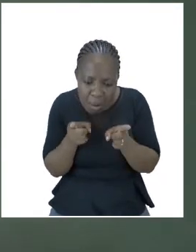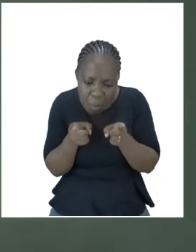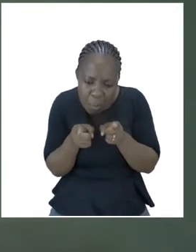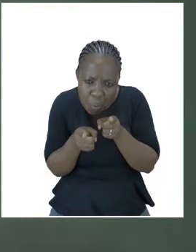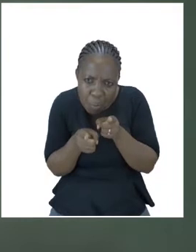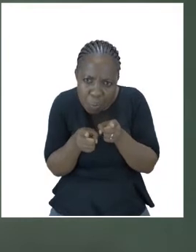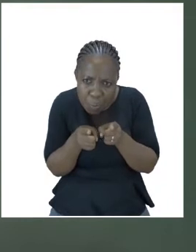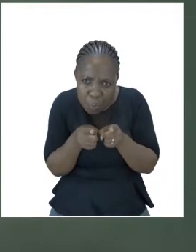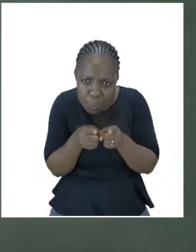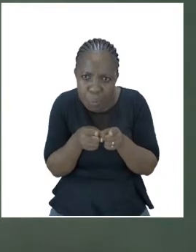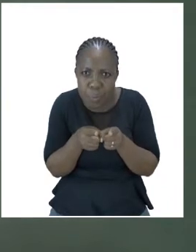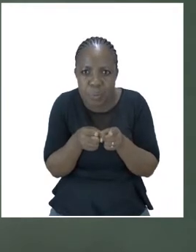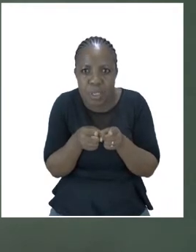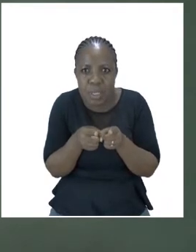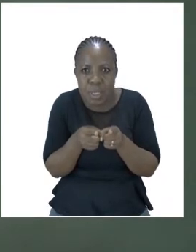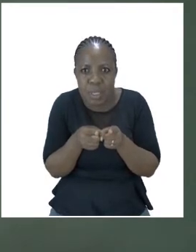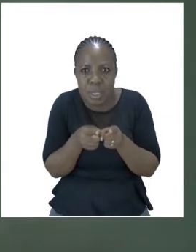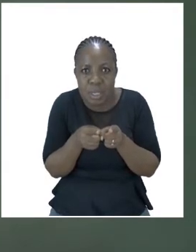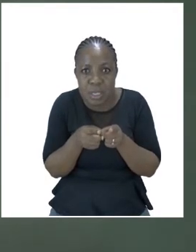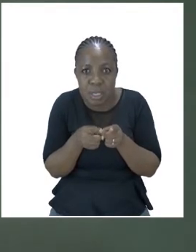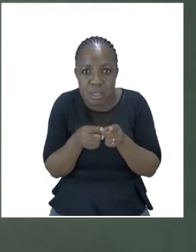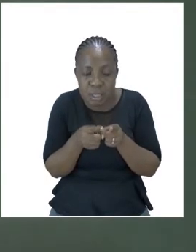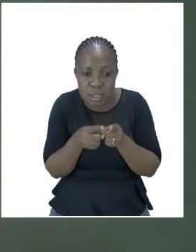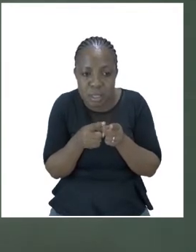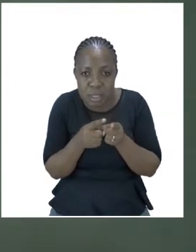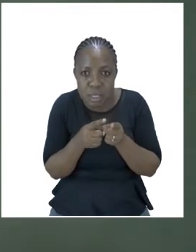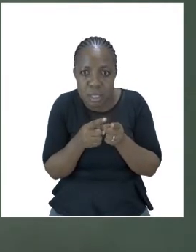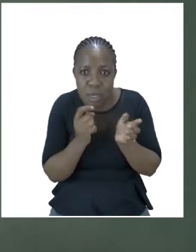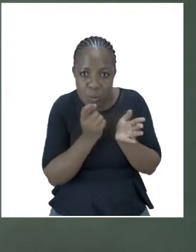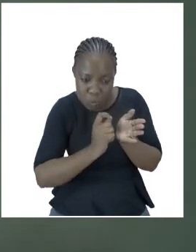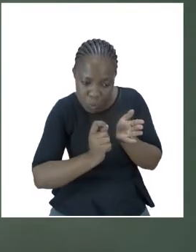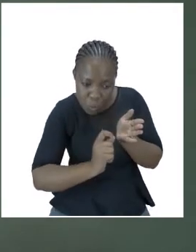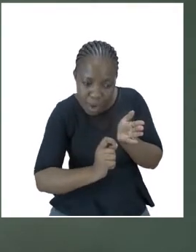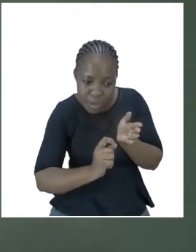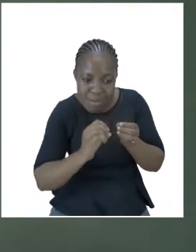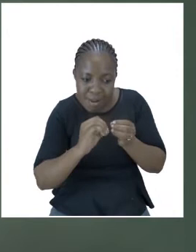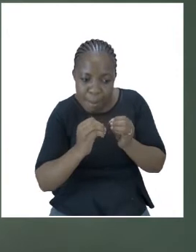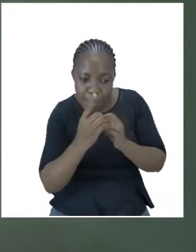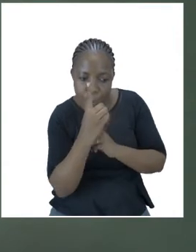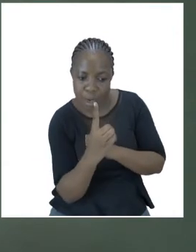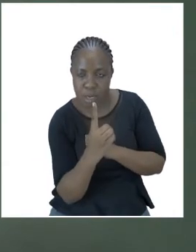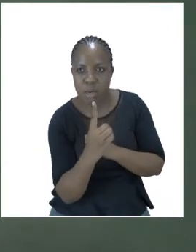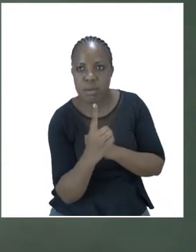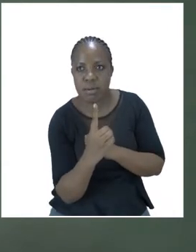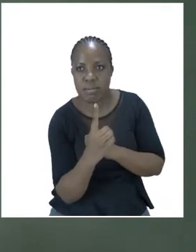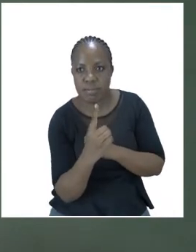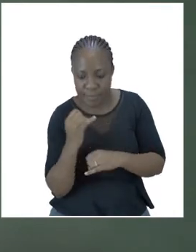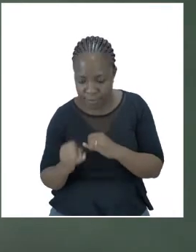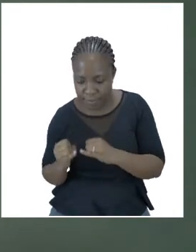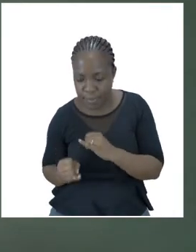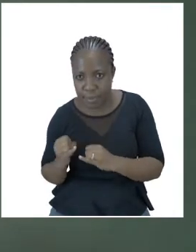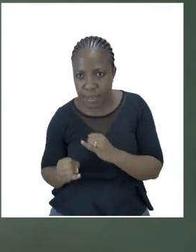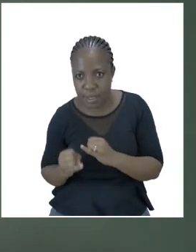in this box, please can you write one? Very good. Now let's